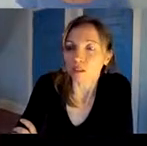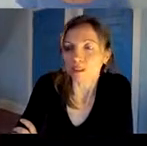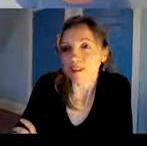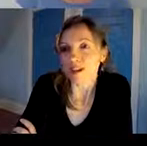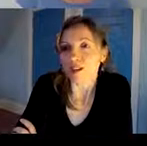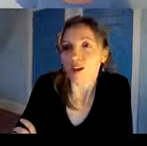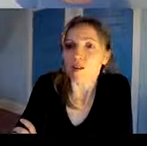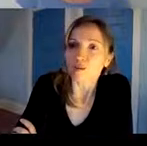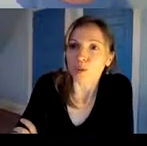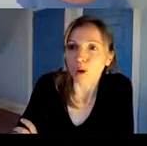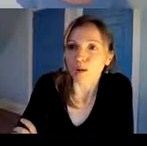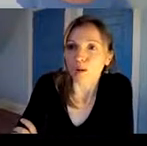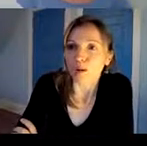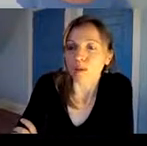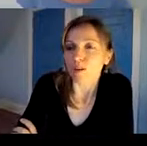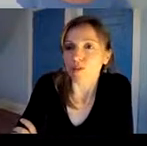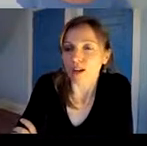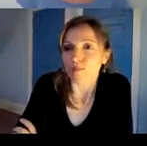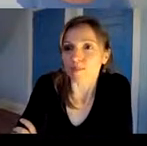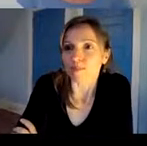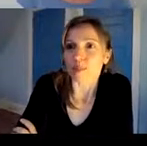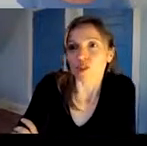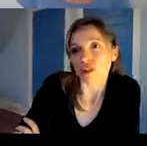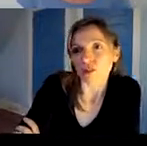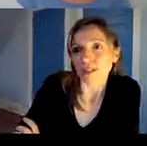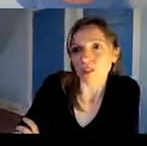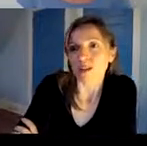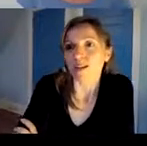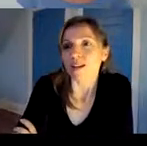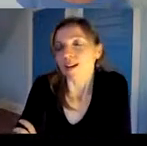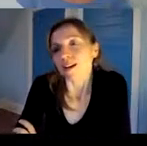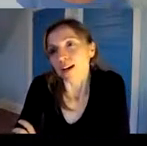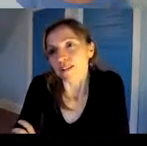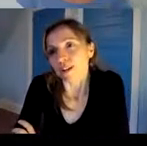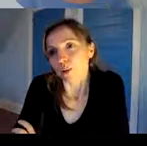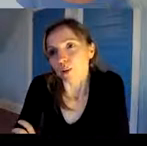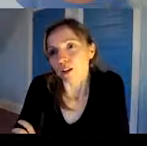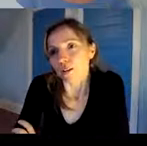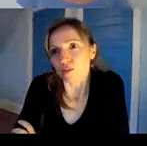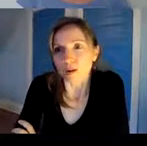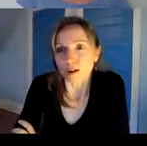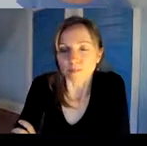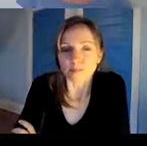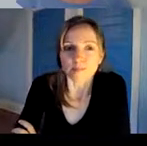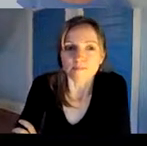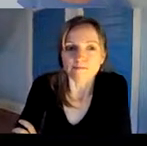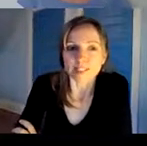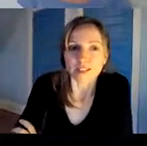they can photosynthesize for a longer period of time. They start early in the spring and they go longer into the